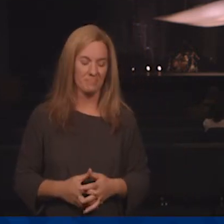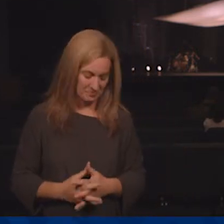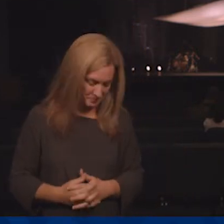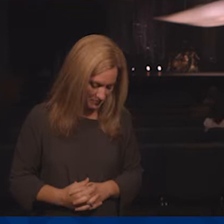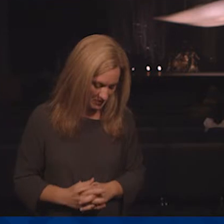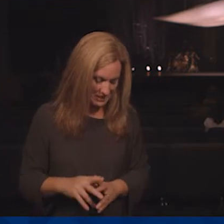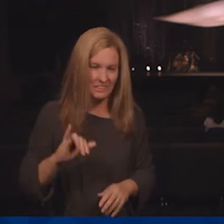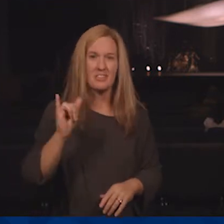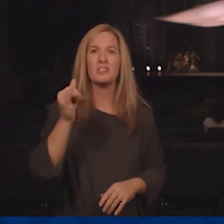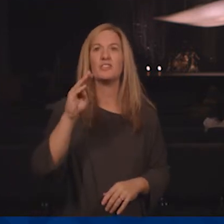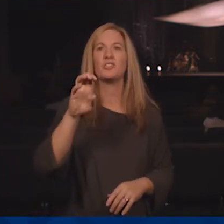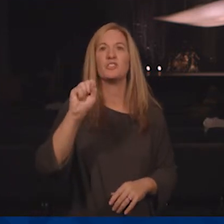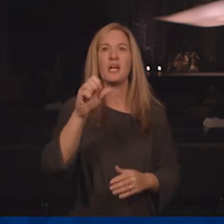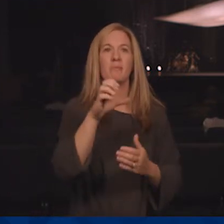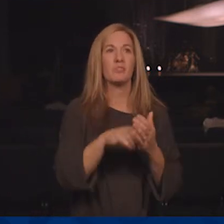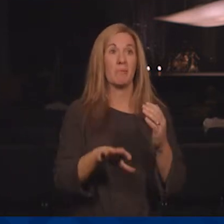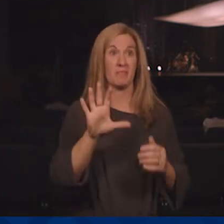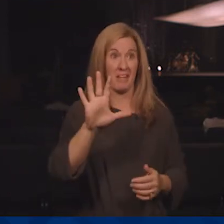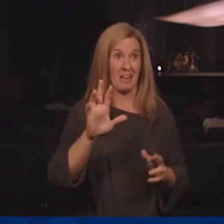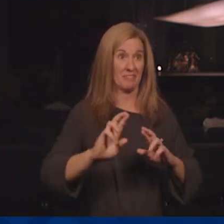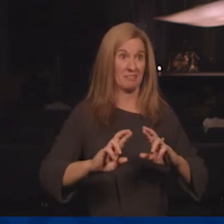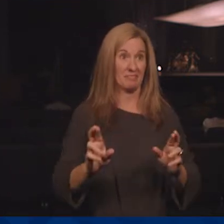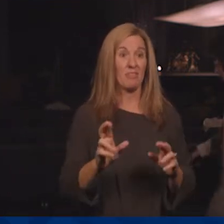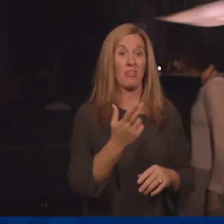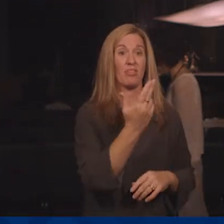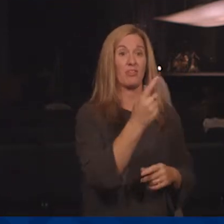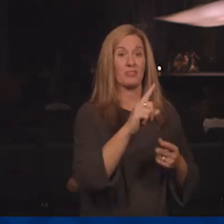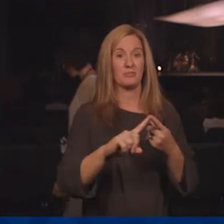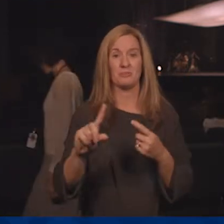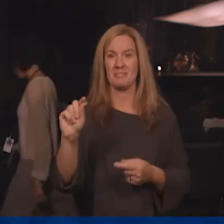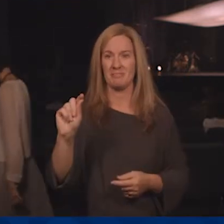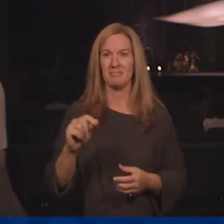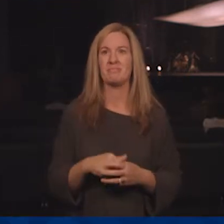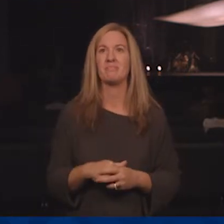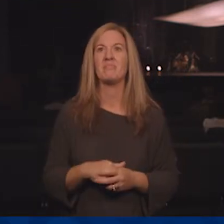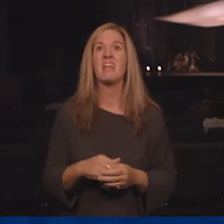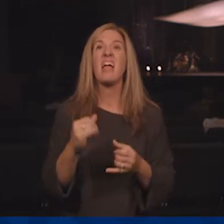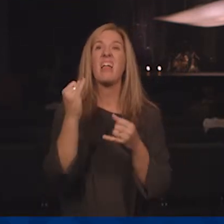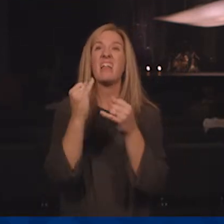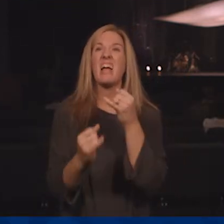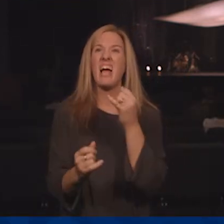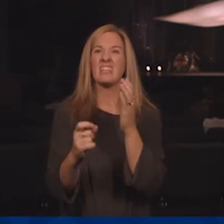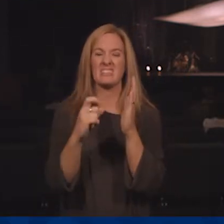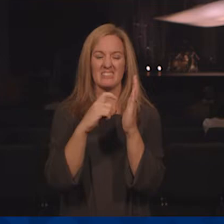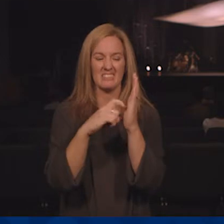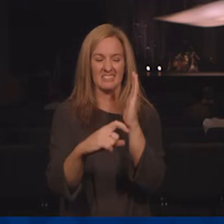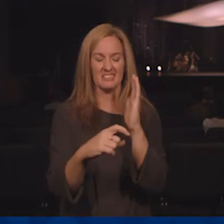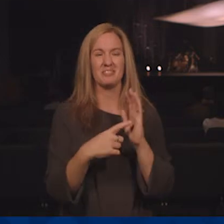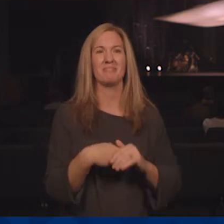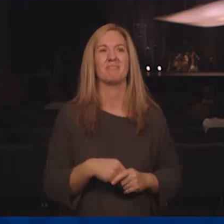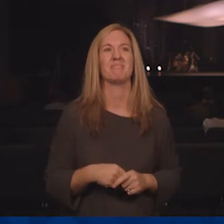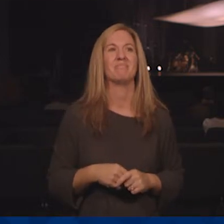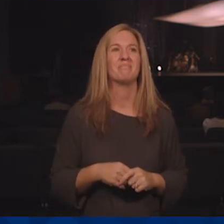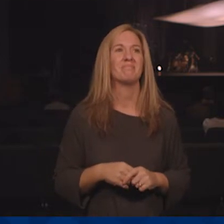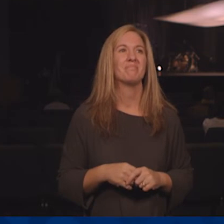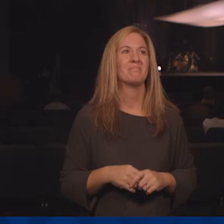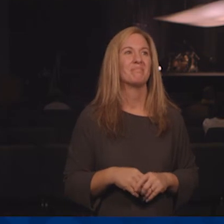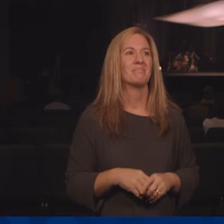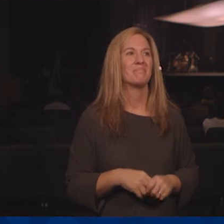James chapter 5, here we go, 13 to 20. It's the last little bit.